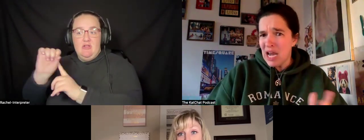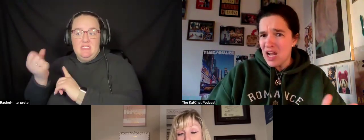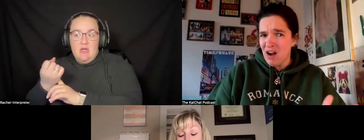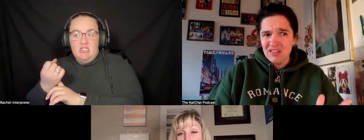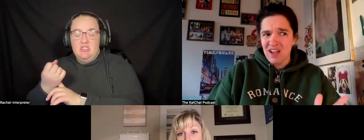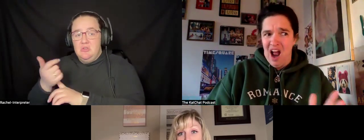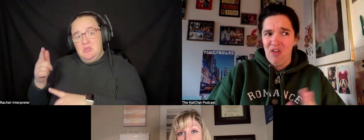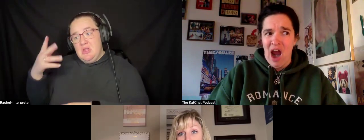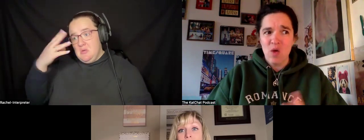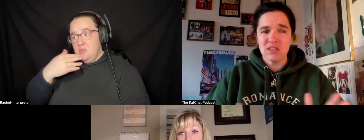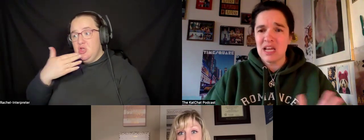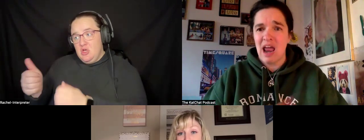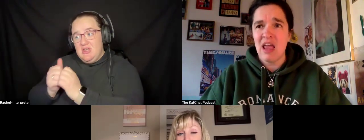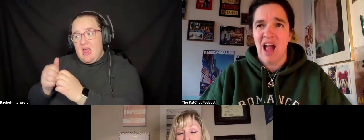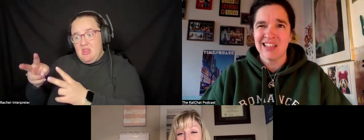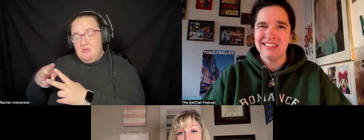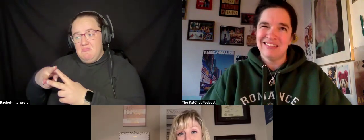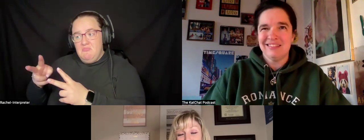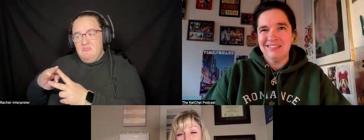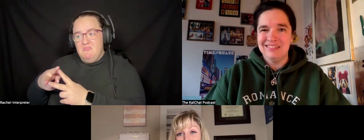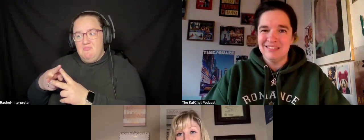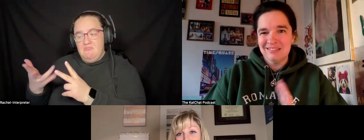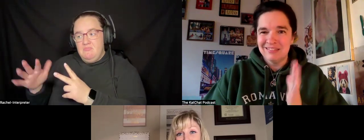were pretty good together. I don't see any like